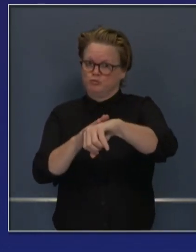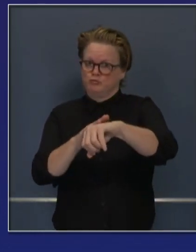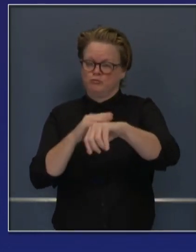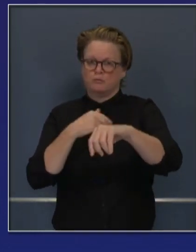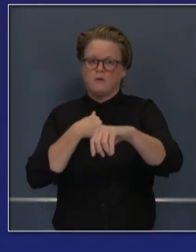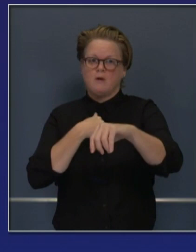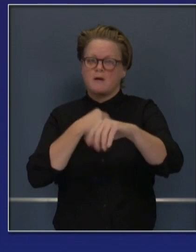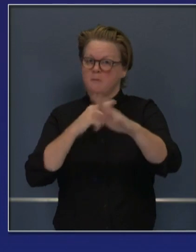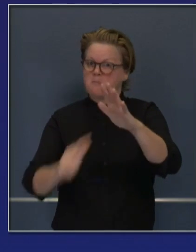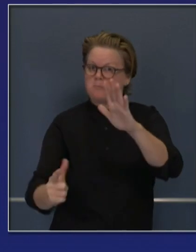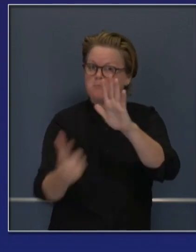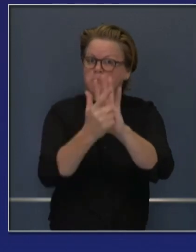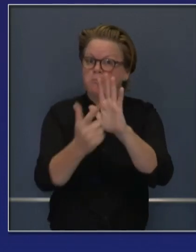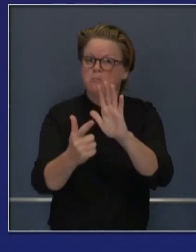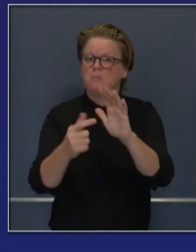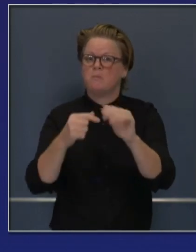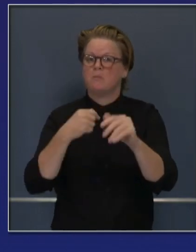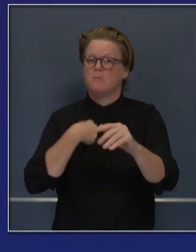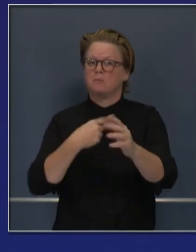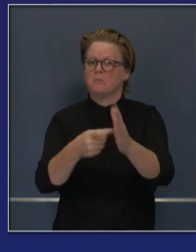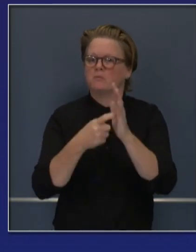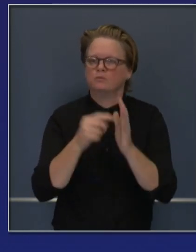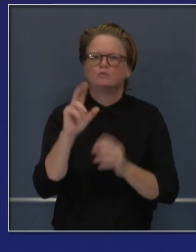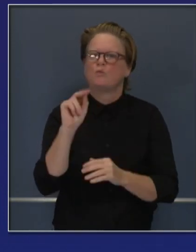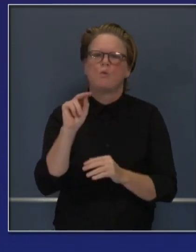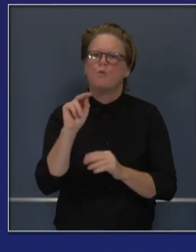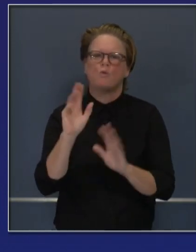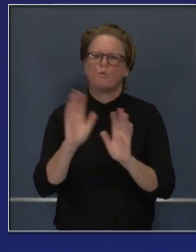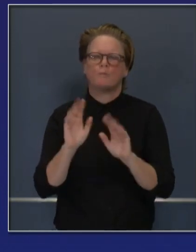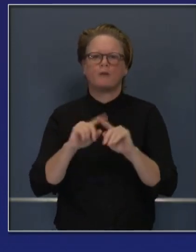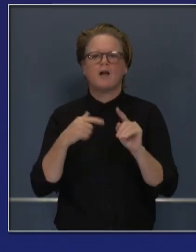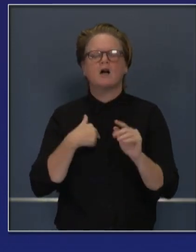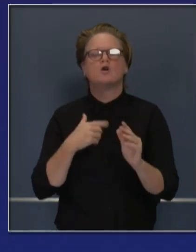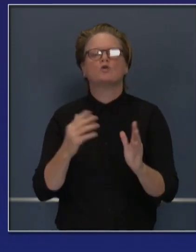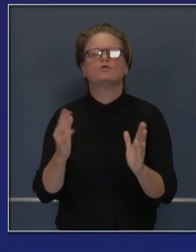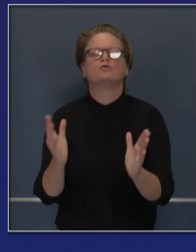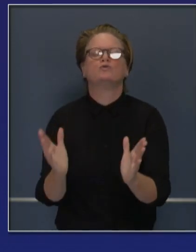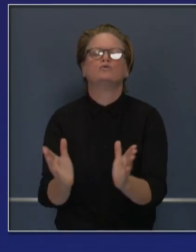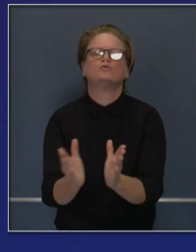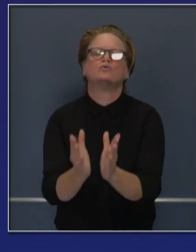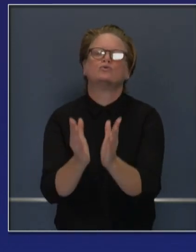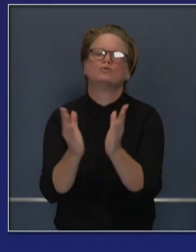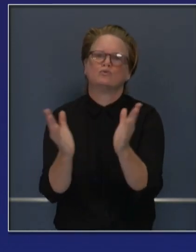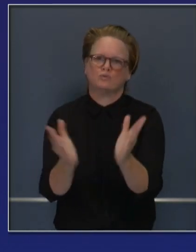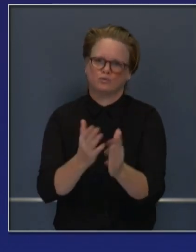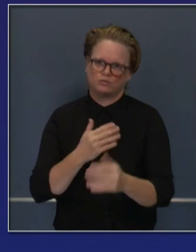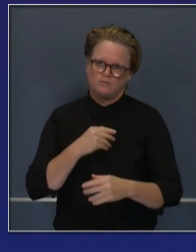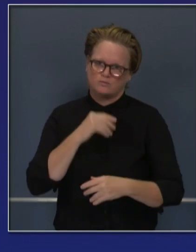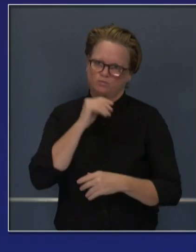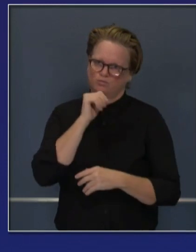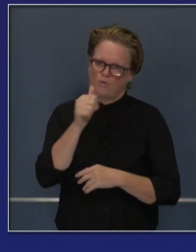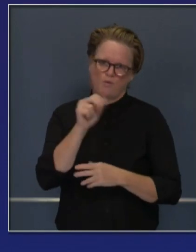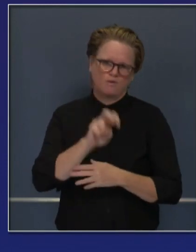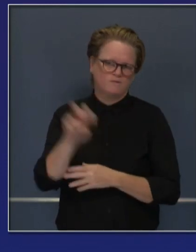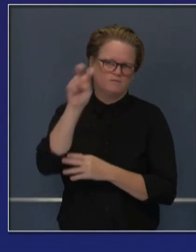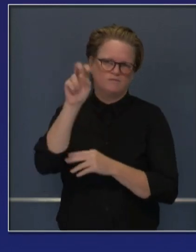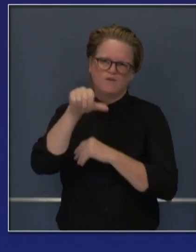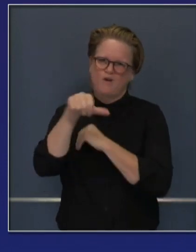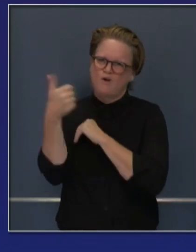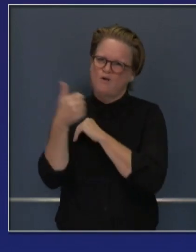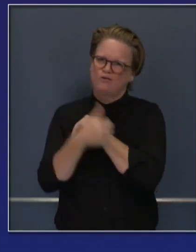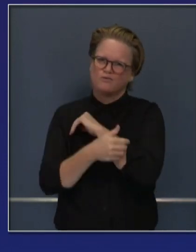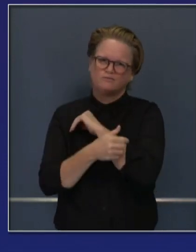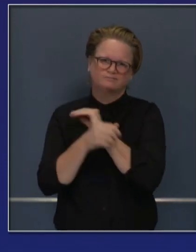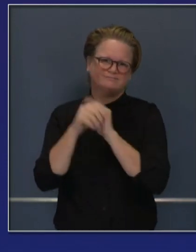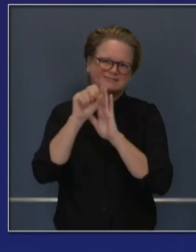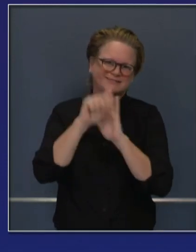restriction. This is really to discourage non-essential out-of-state travel. We're asking people who do go out of state and come home